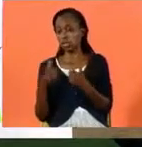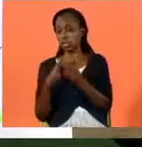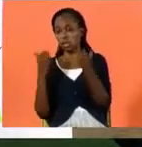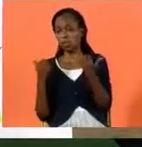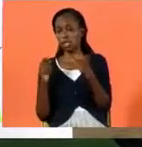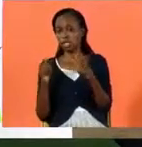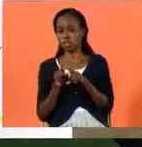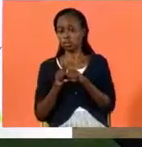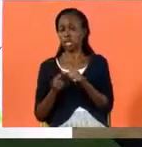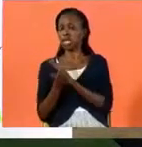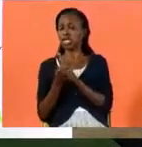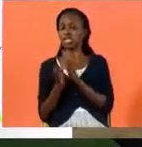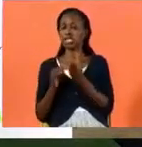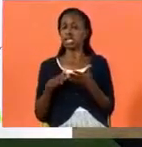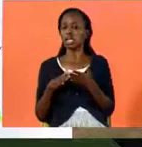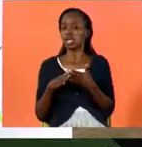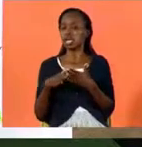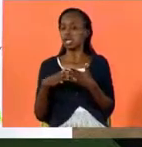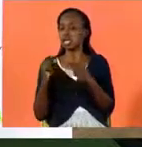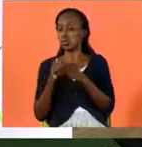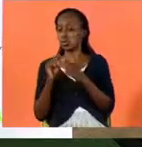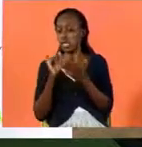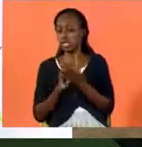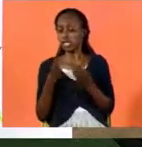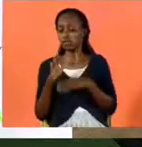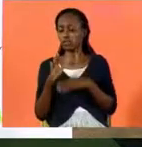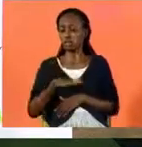explain it in real human terms.